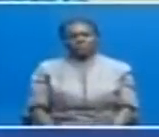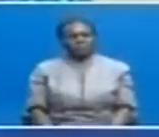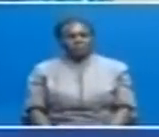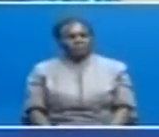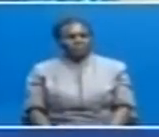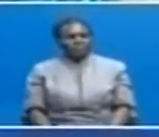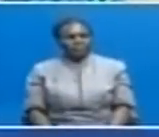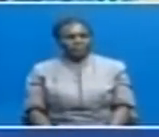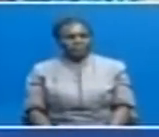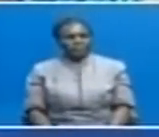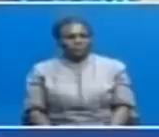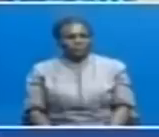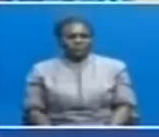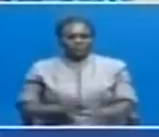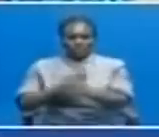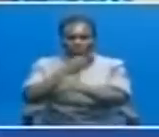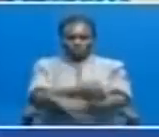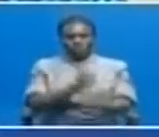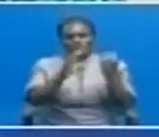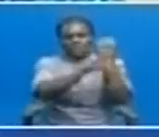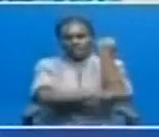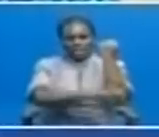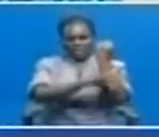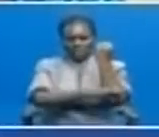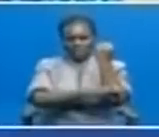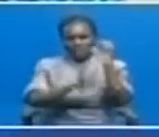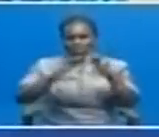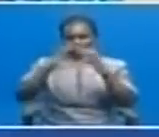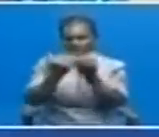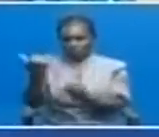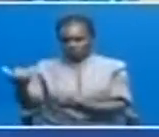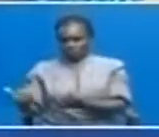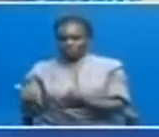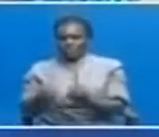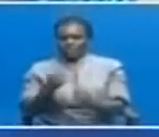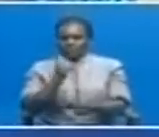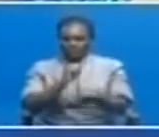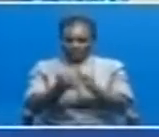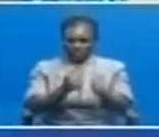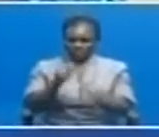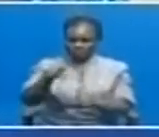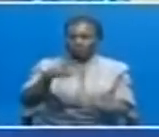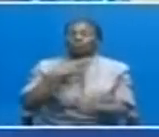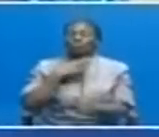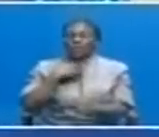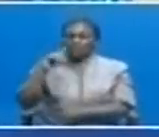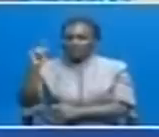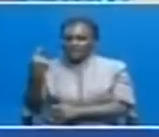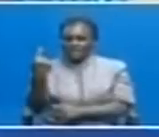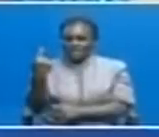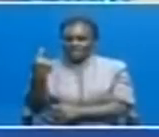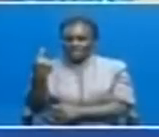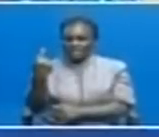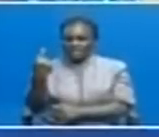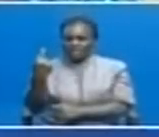Mercy, World cross-country junior champion, world junior champion on the track, but you're yet to bag your first world